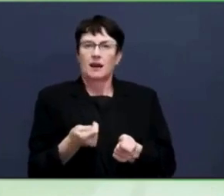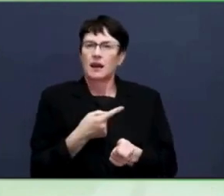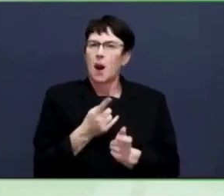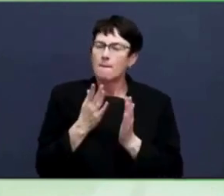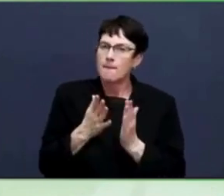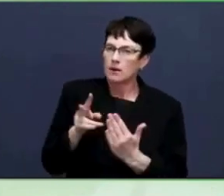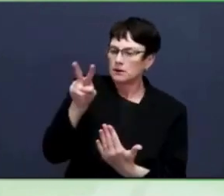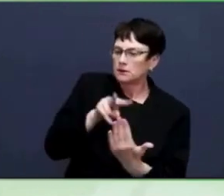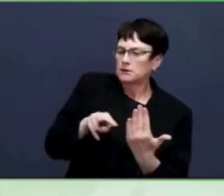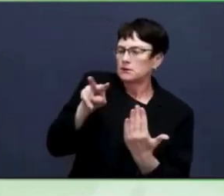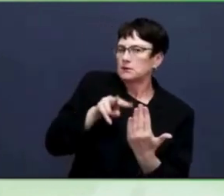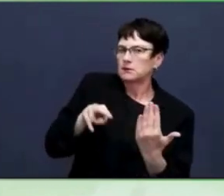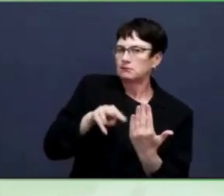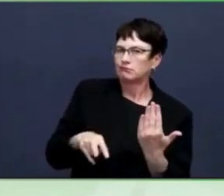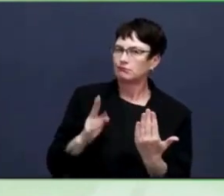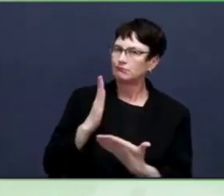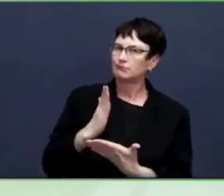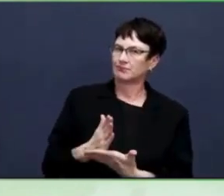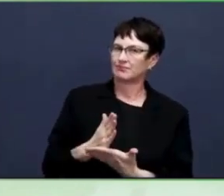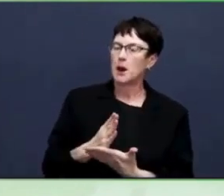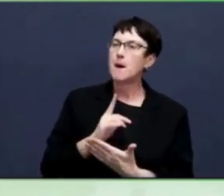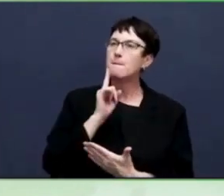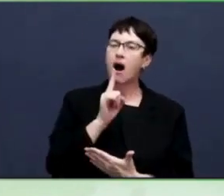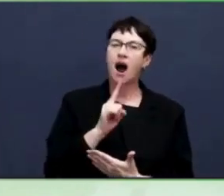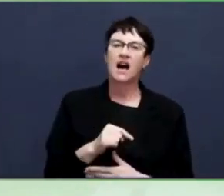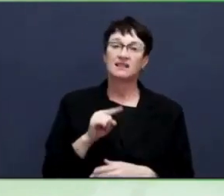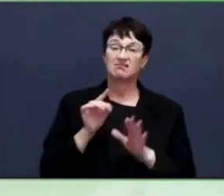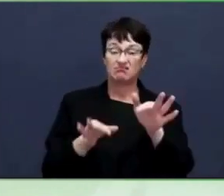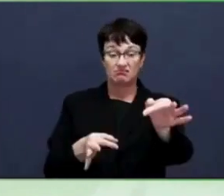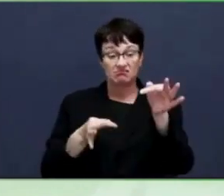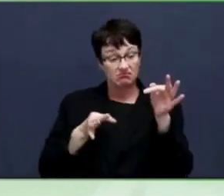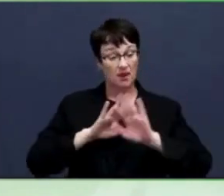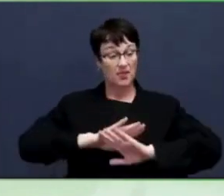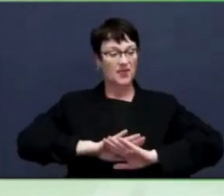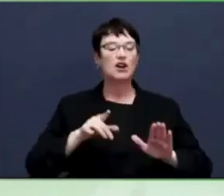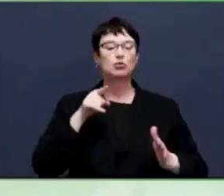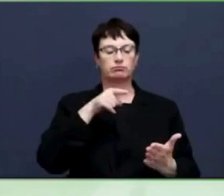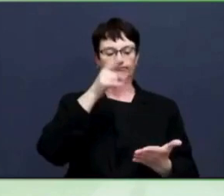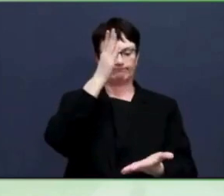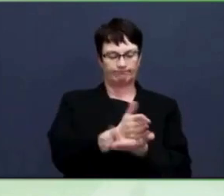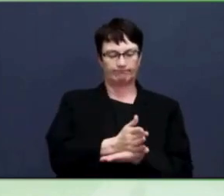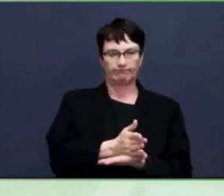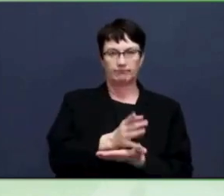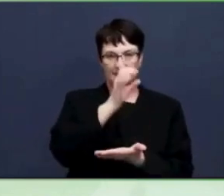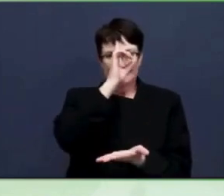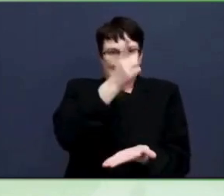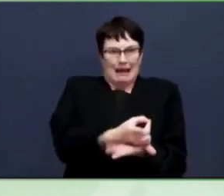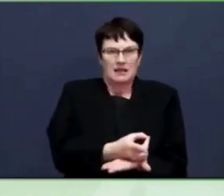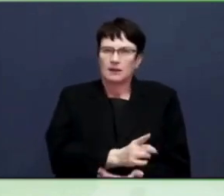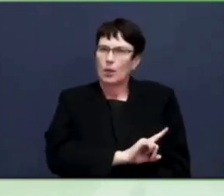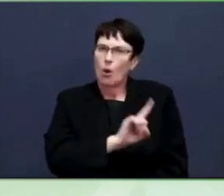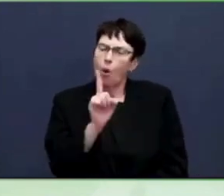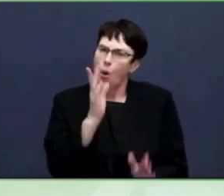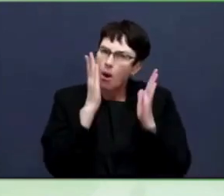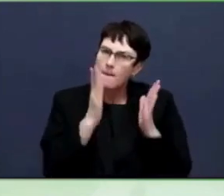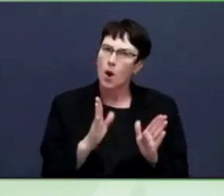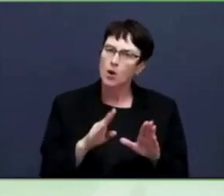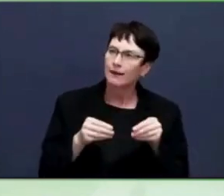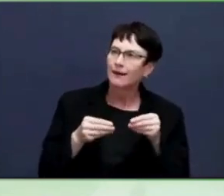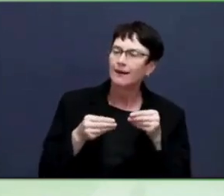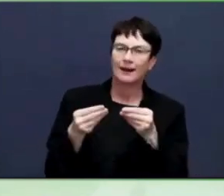to go through different channels that are not stigmatizing, we need the regulators to say, this isn't good enough. This is